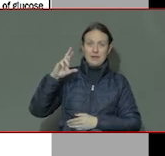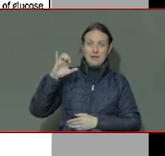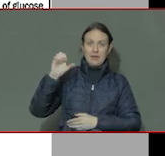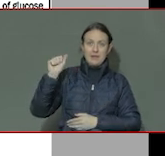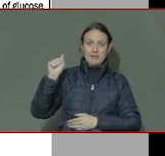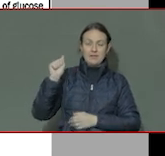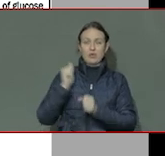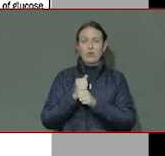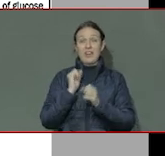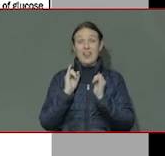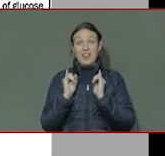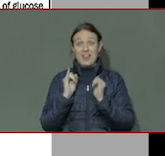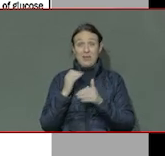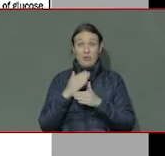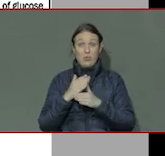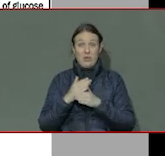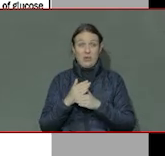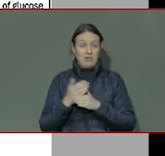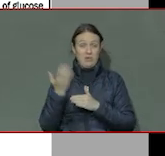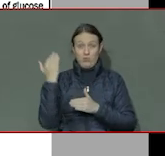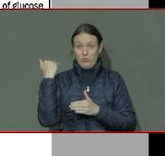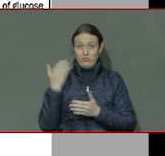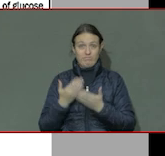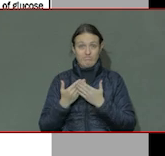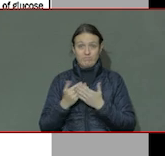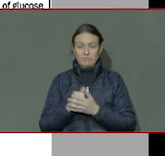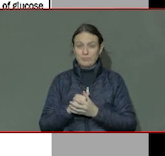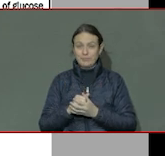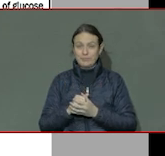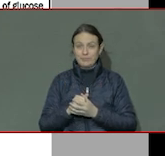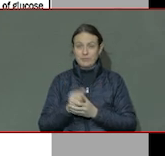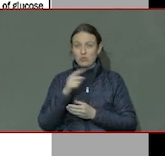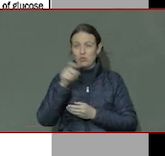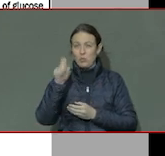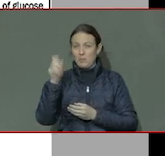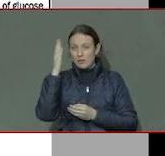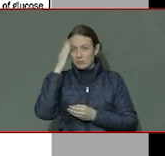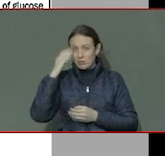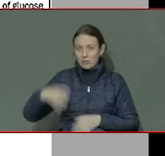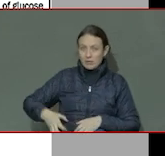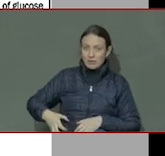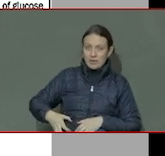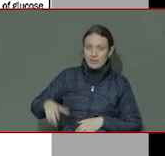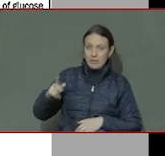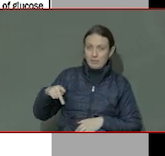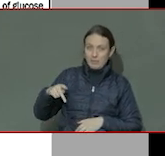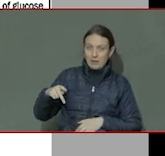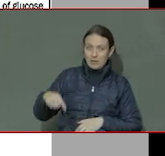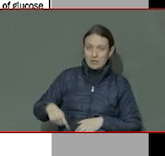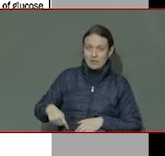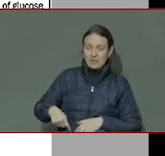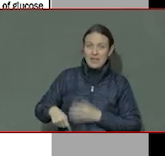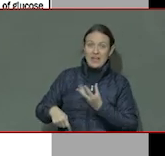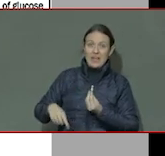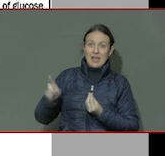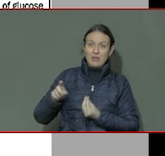done in grade 11. It's actually done now, this time of year. So you must know it's the pancreas, the islets of Langerhans.